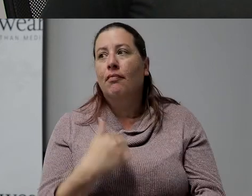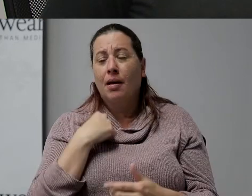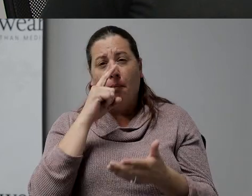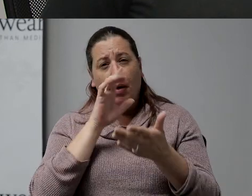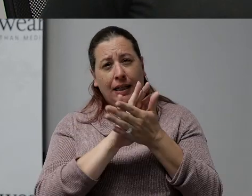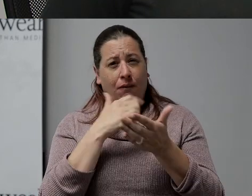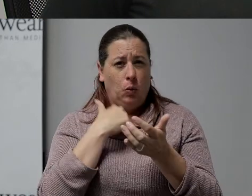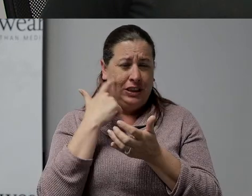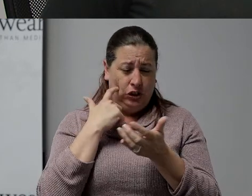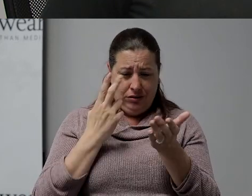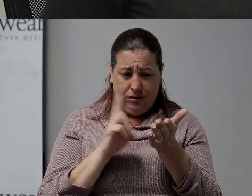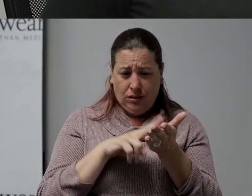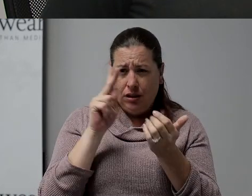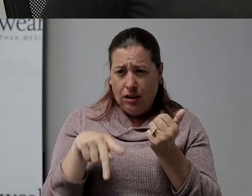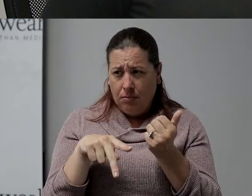up about